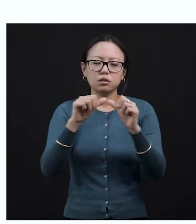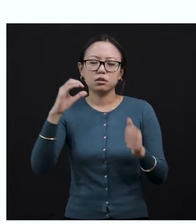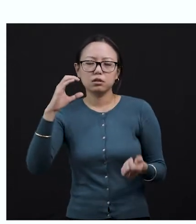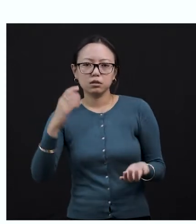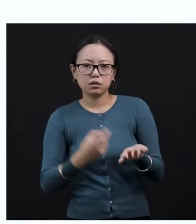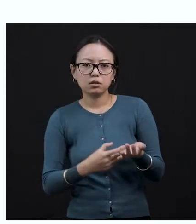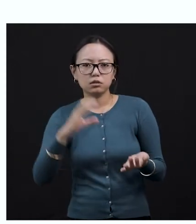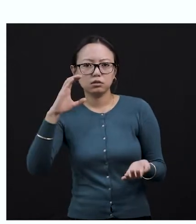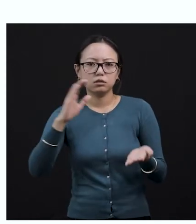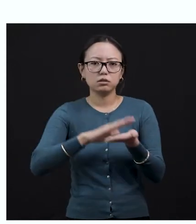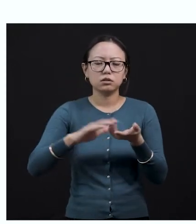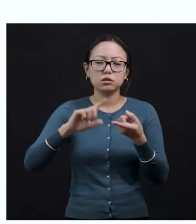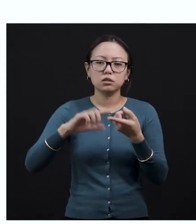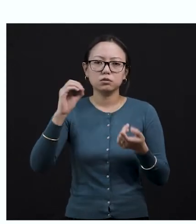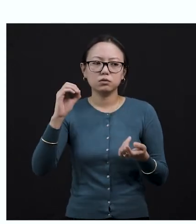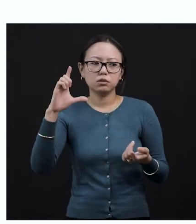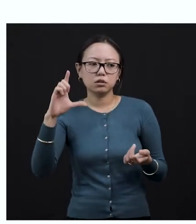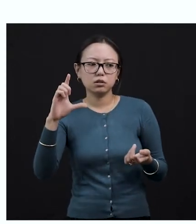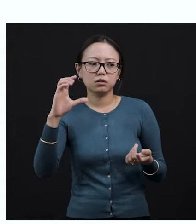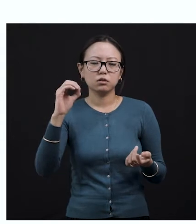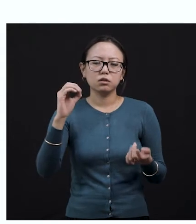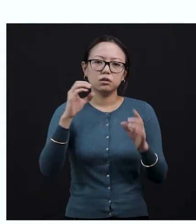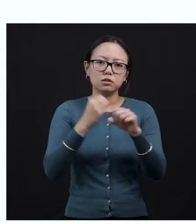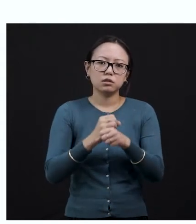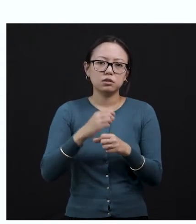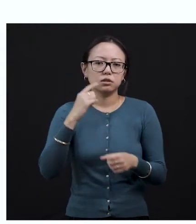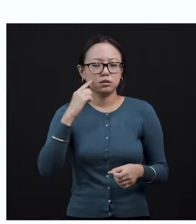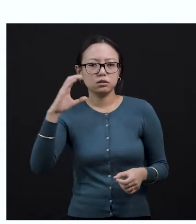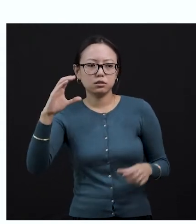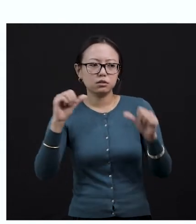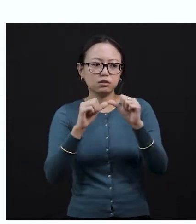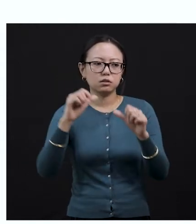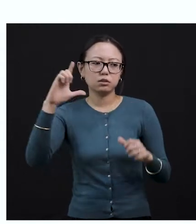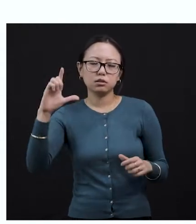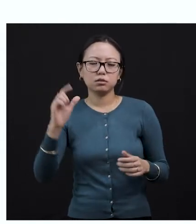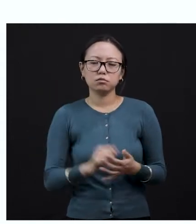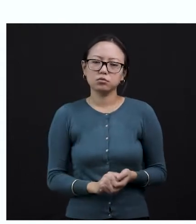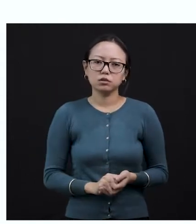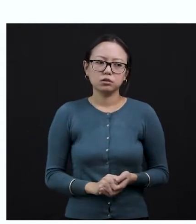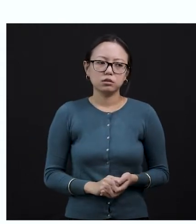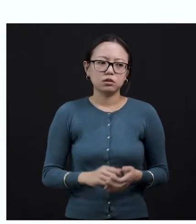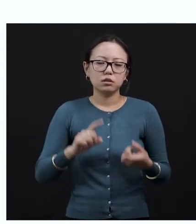that is from Punjab, also from Maharashtra. In page number